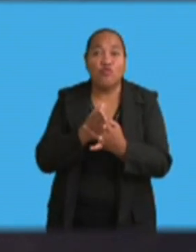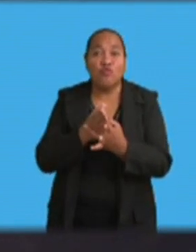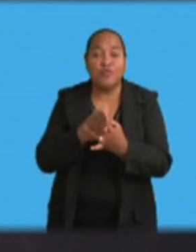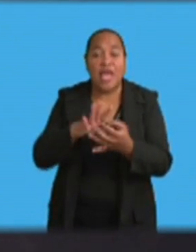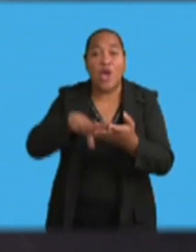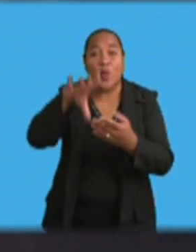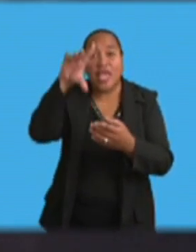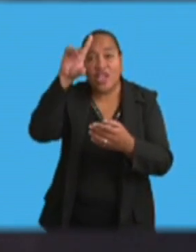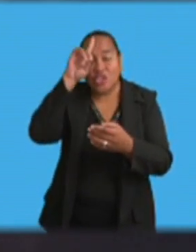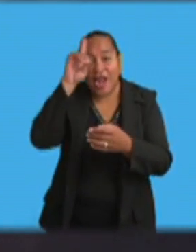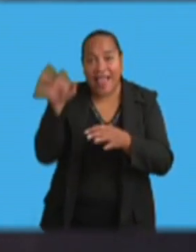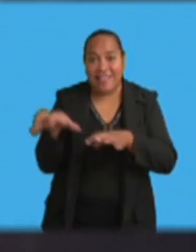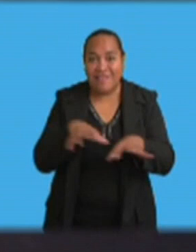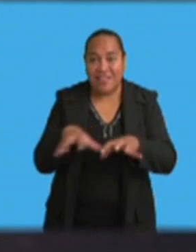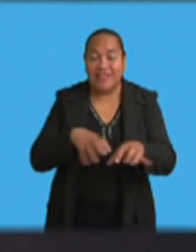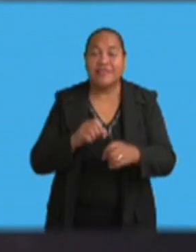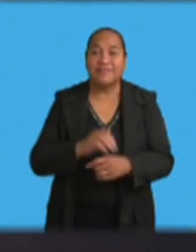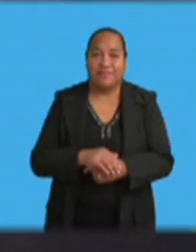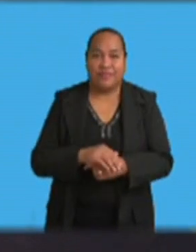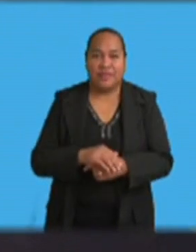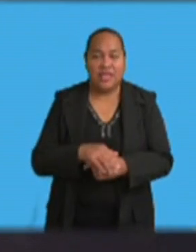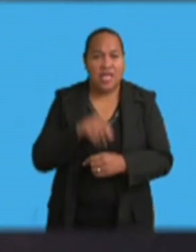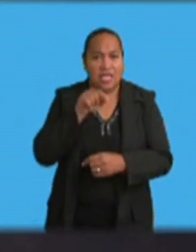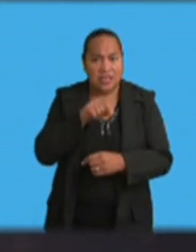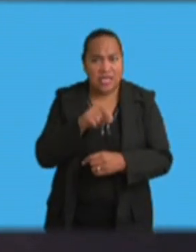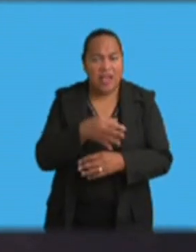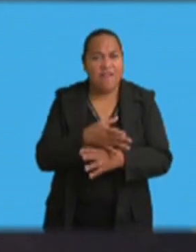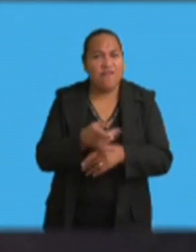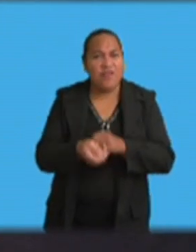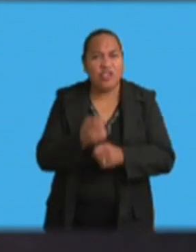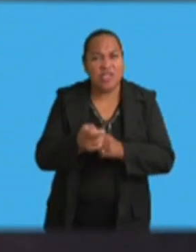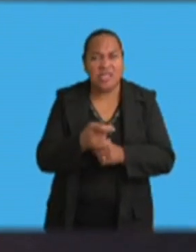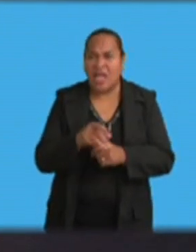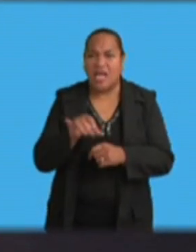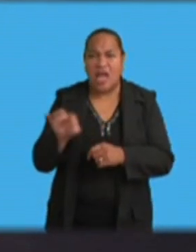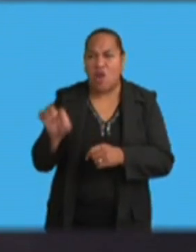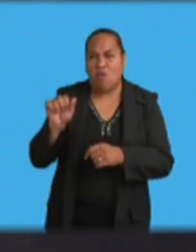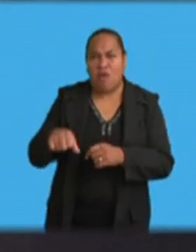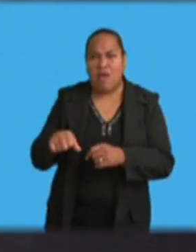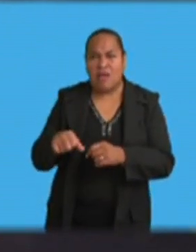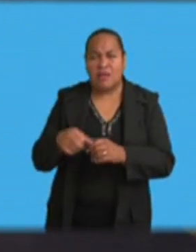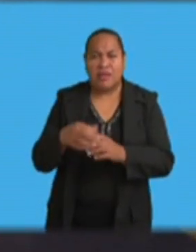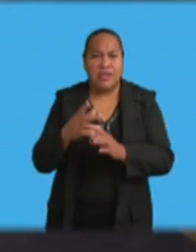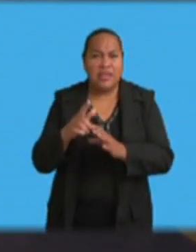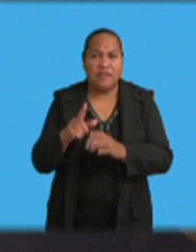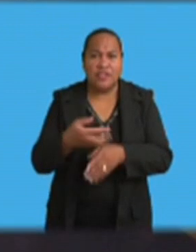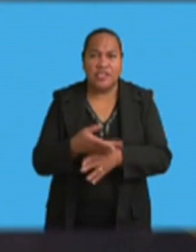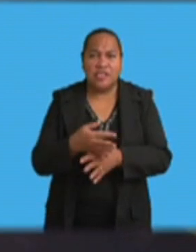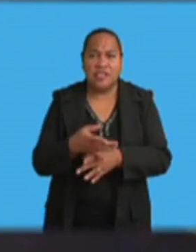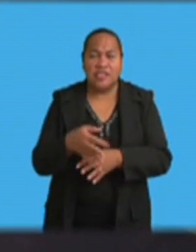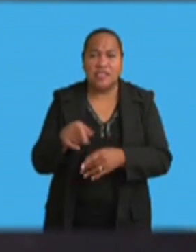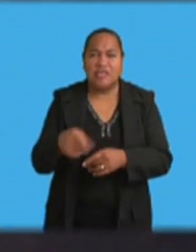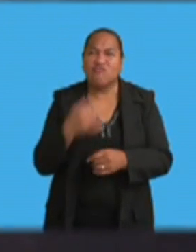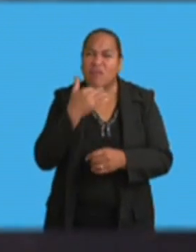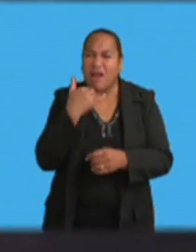activities. Madam Speaker, overfishing and illegal fishing is rampant across the country.